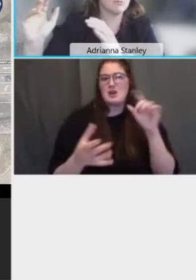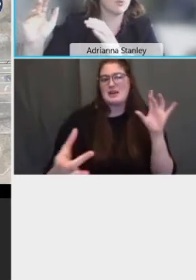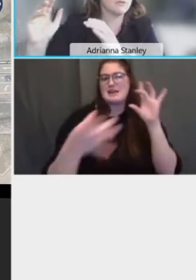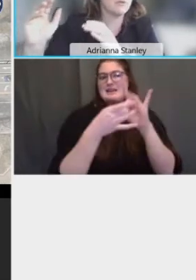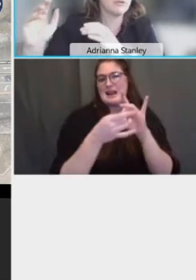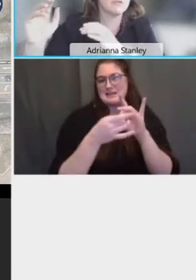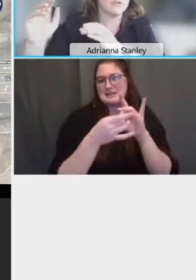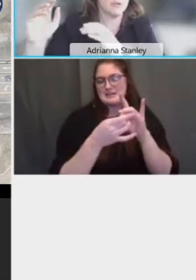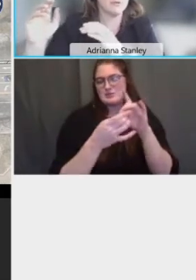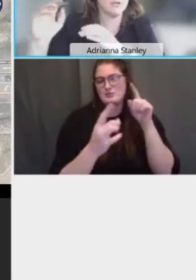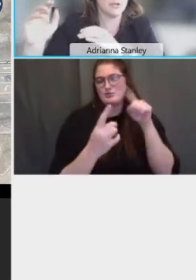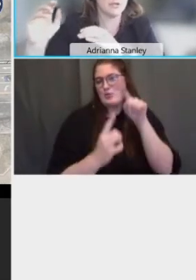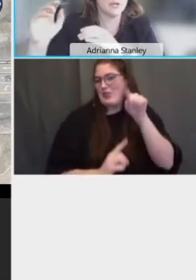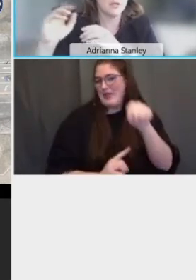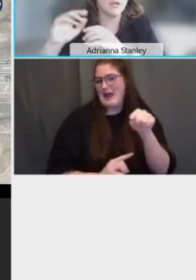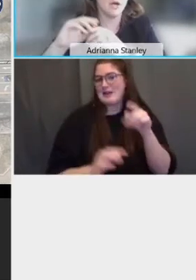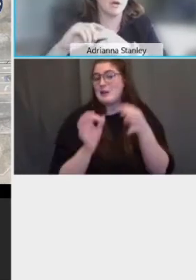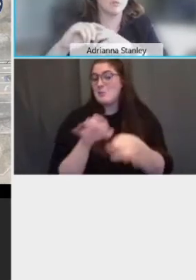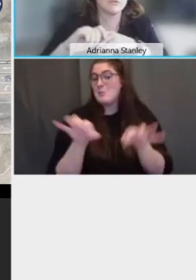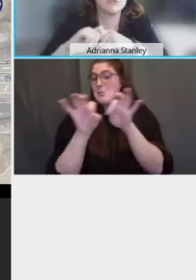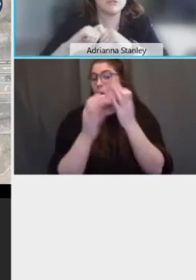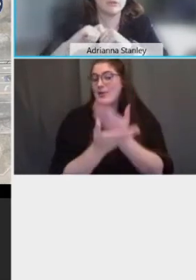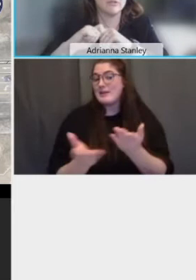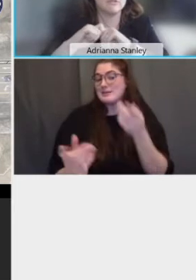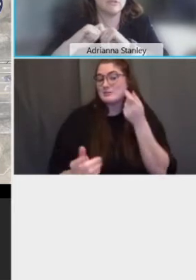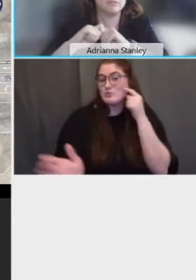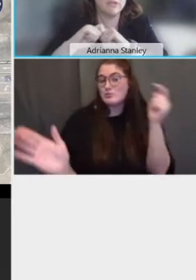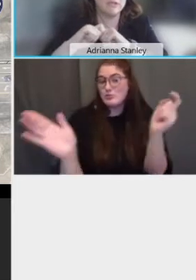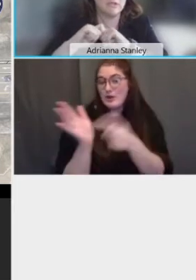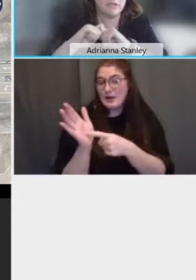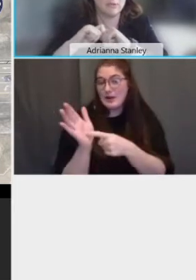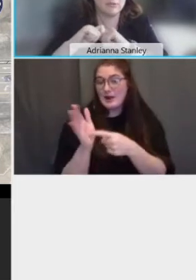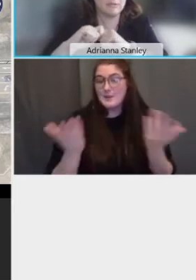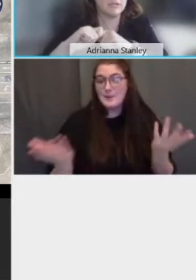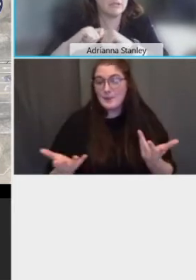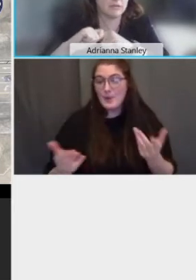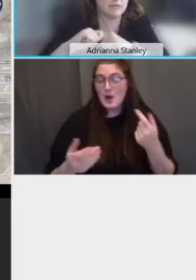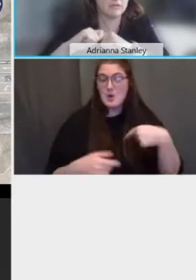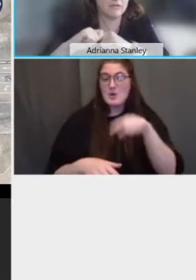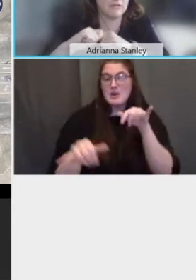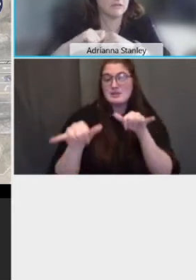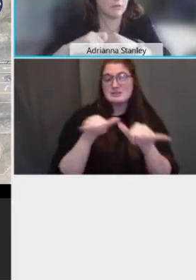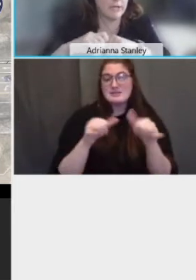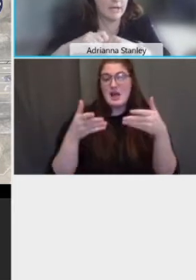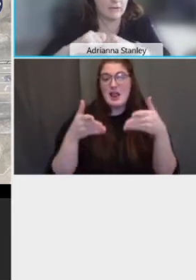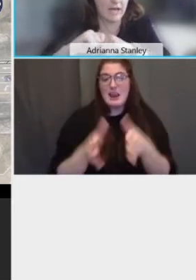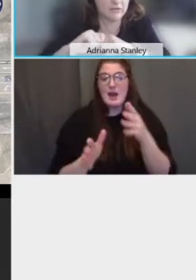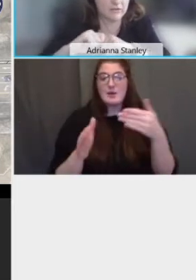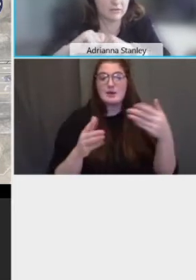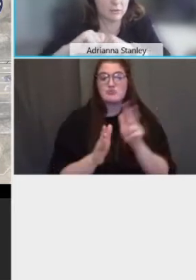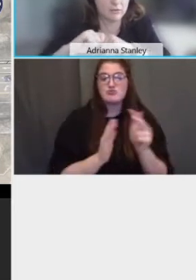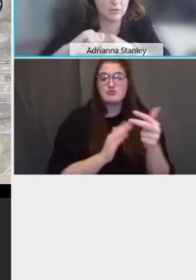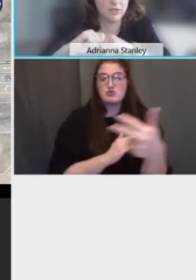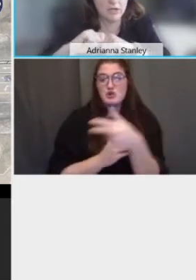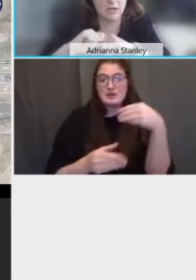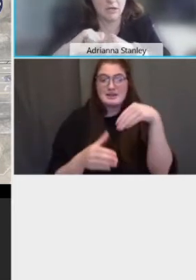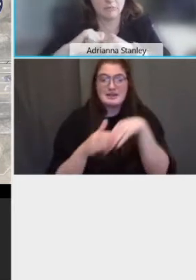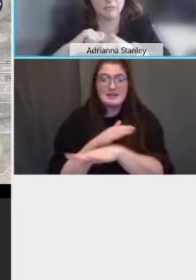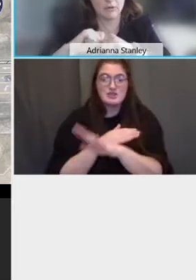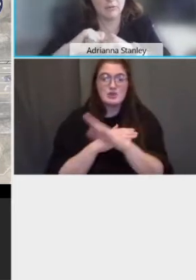So some important things to note here. We're still going to be permitting turns into the White House access